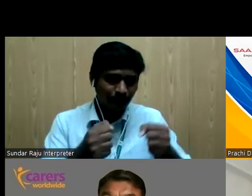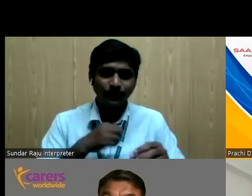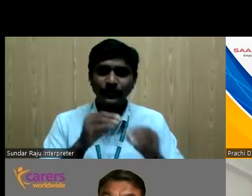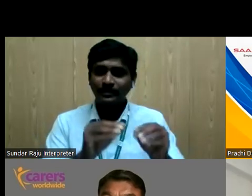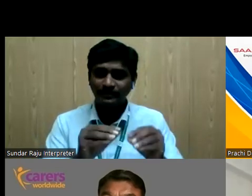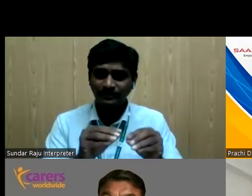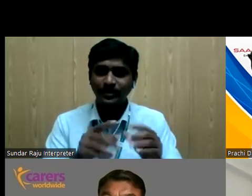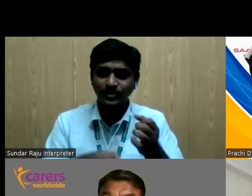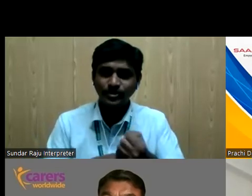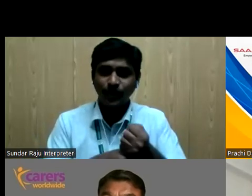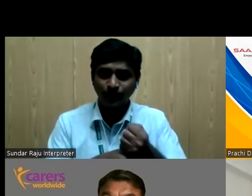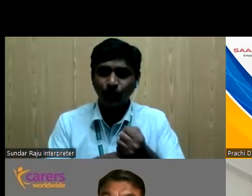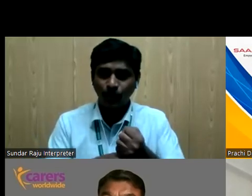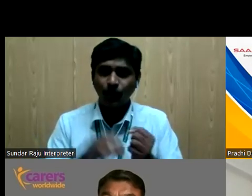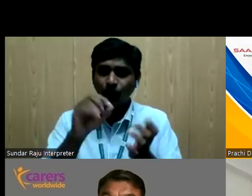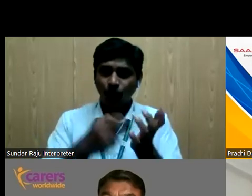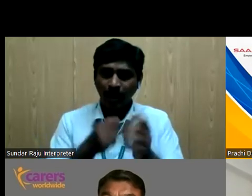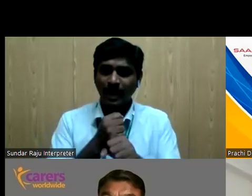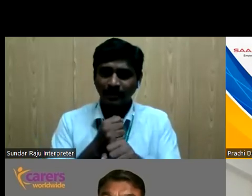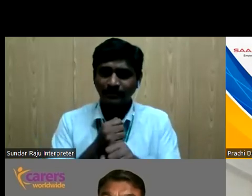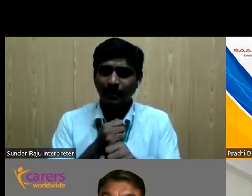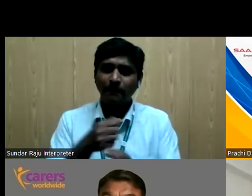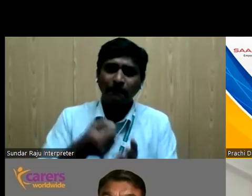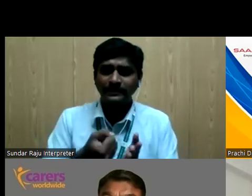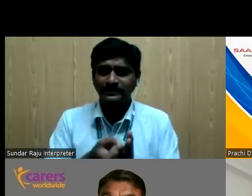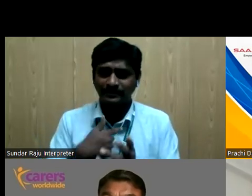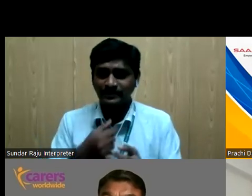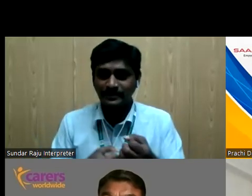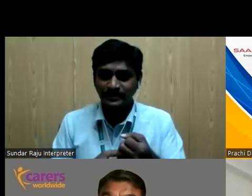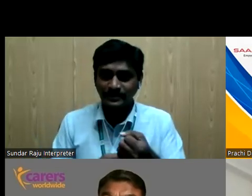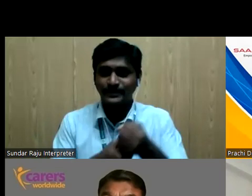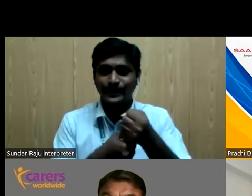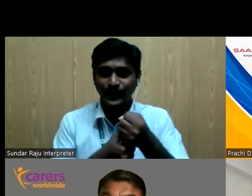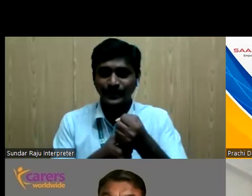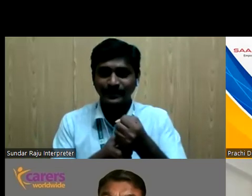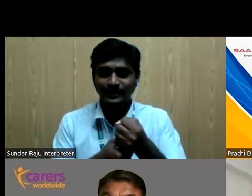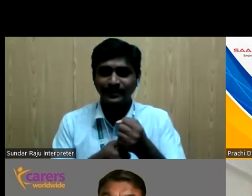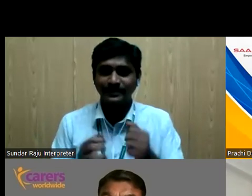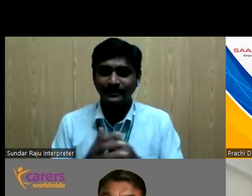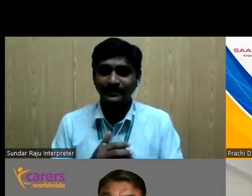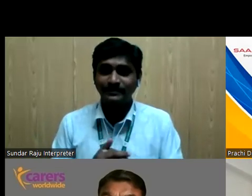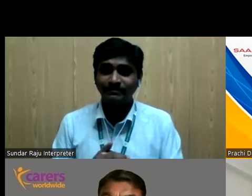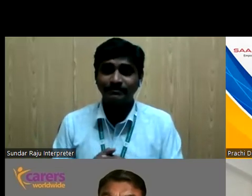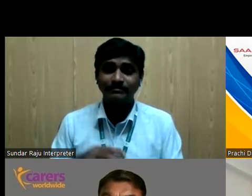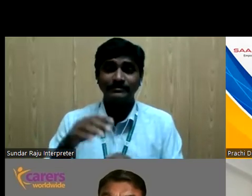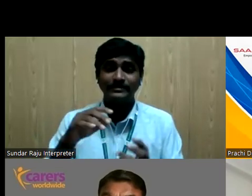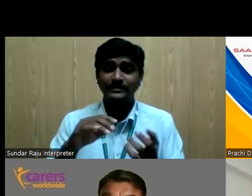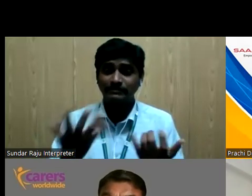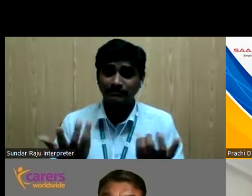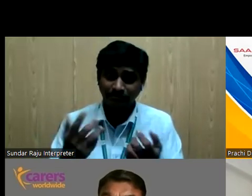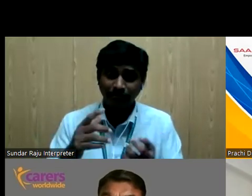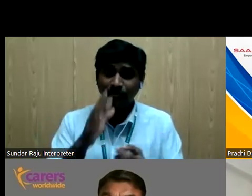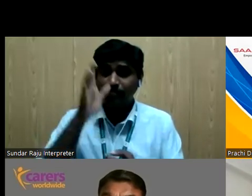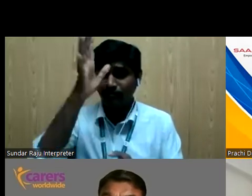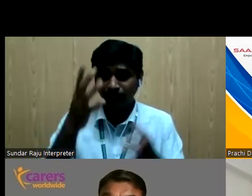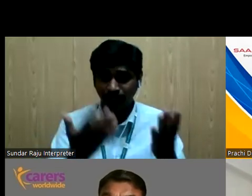all types of organizations and parent organizations and different stakeholders from the clientele side, parent side,